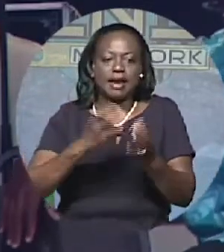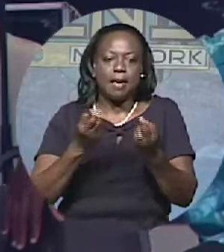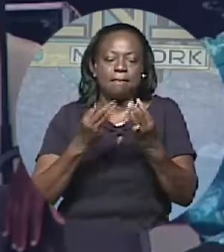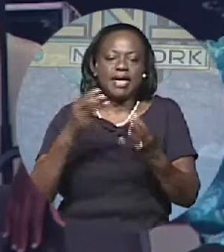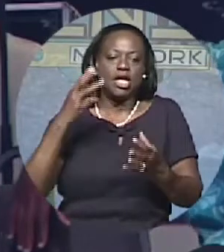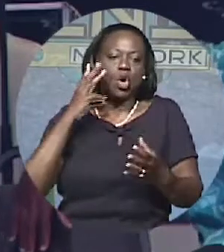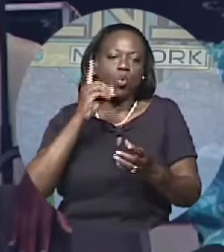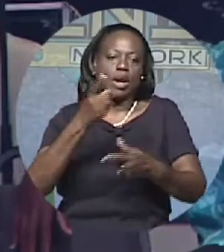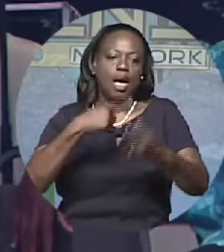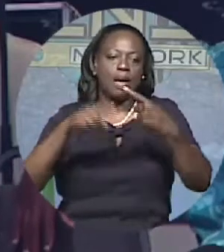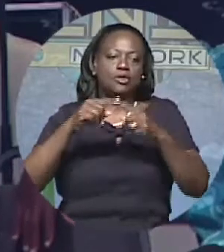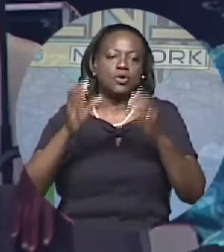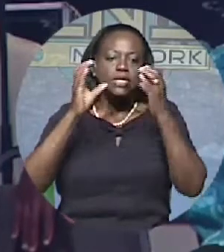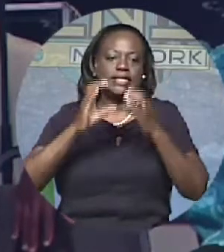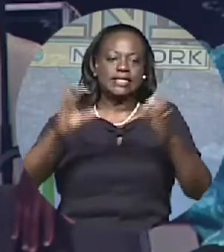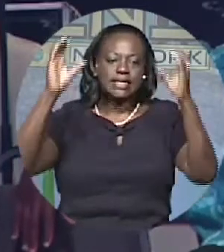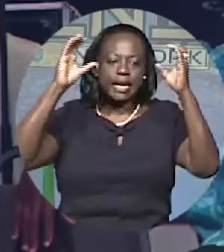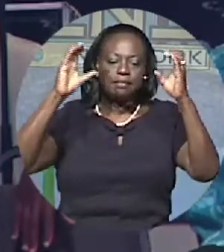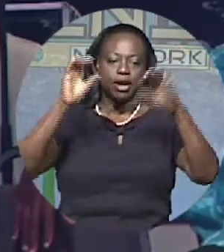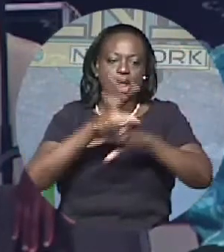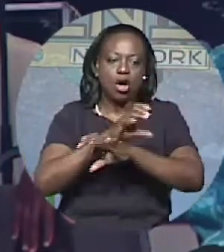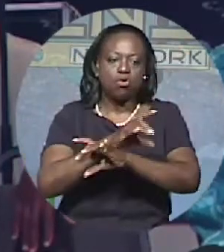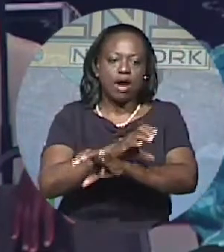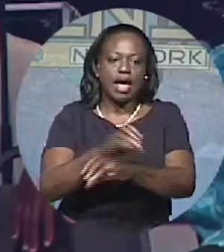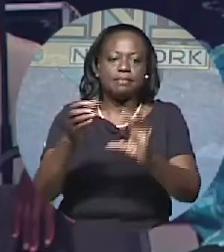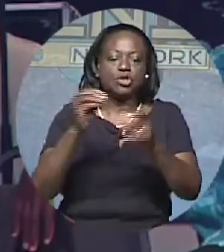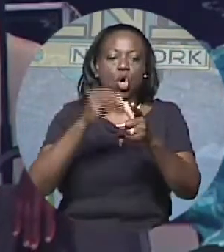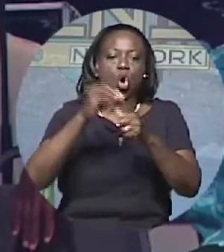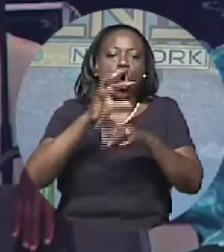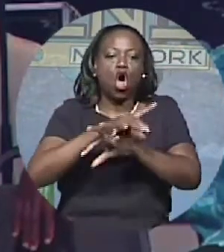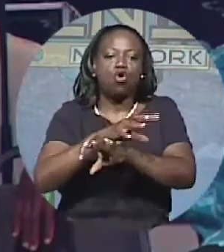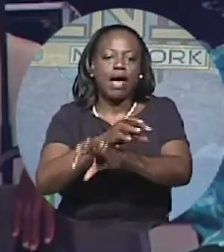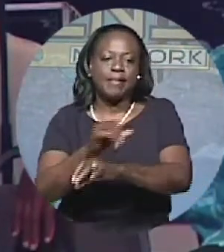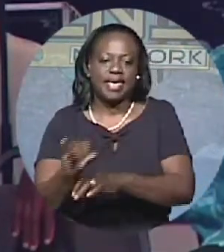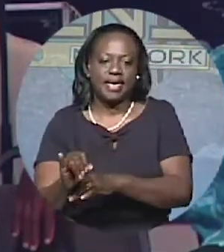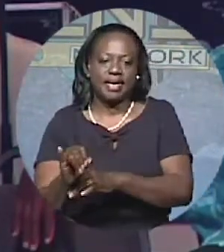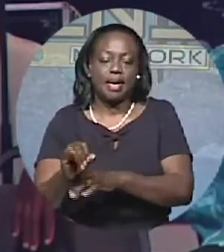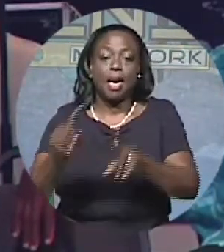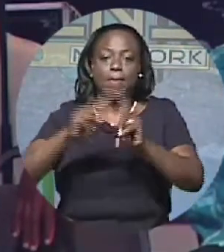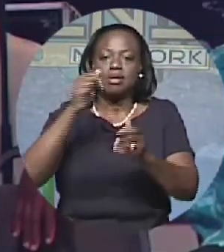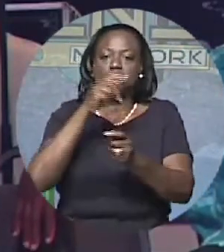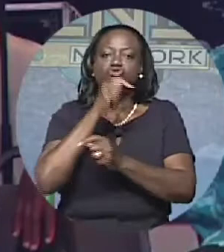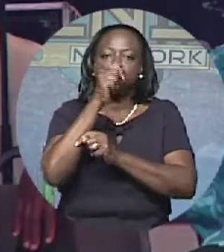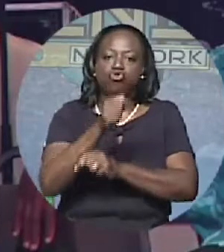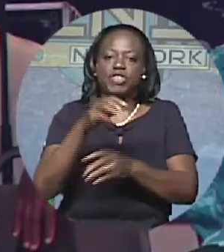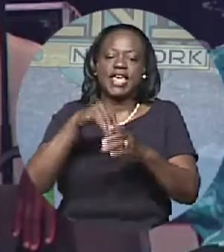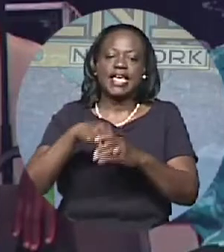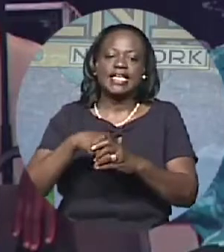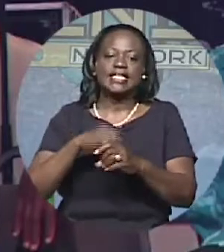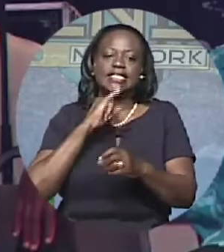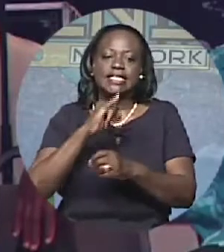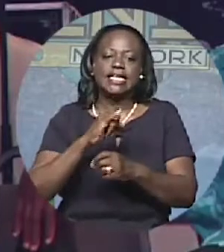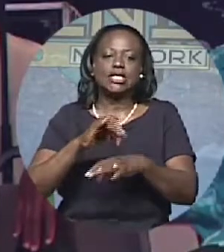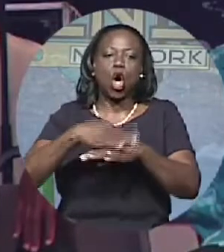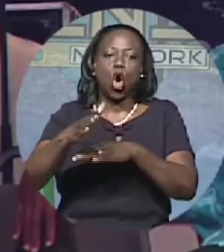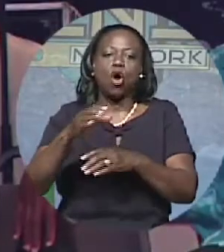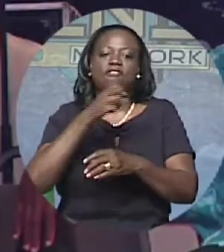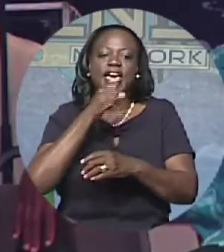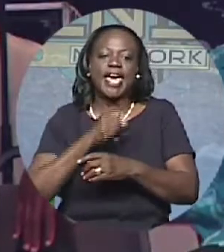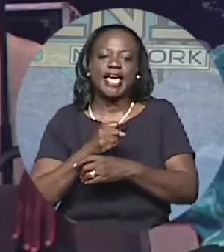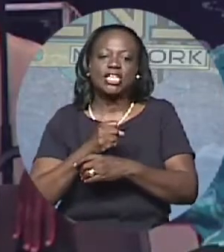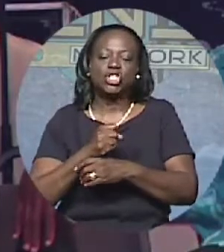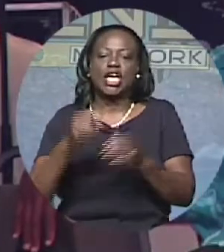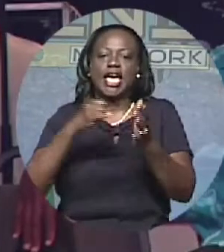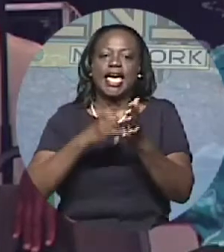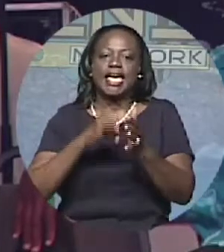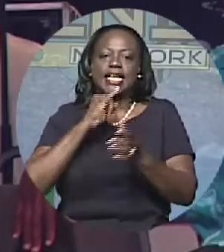to celebrate crabs or even crabbing. But the truth is, it has come of age. It has